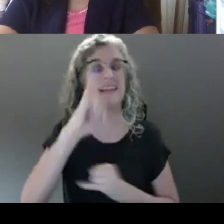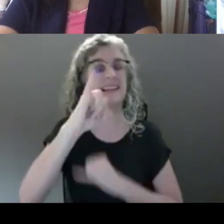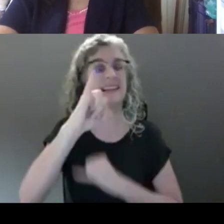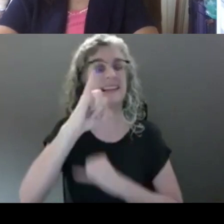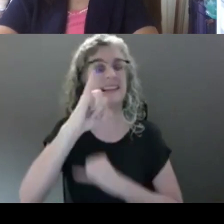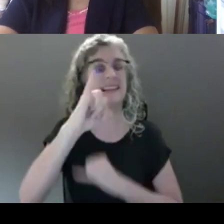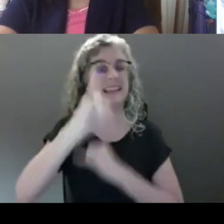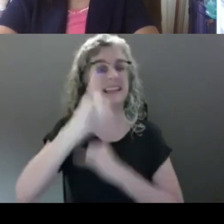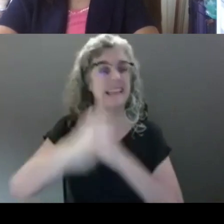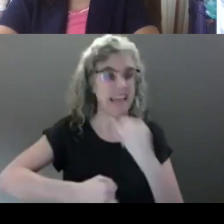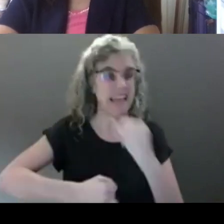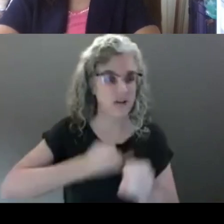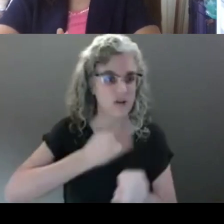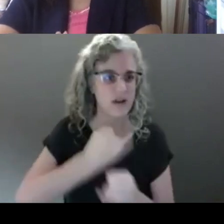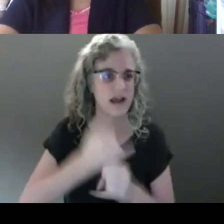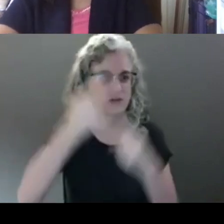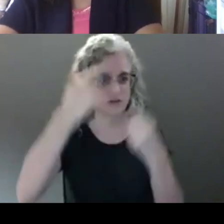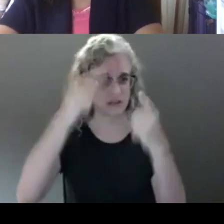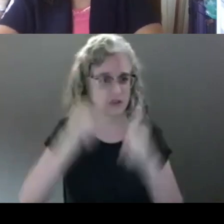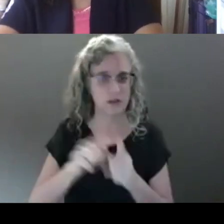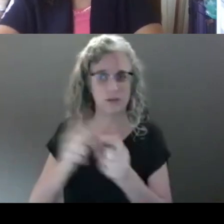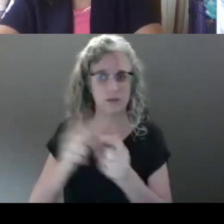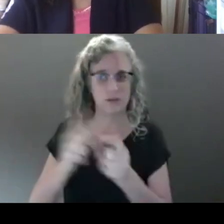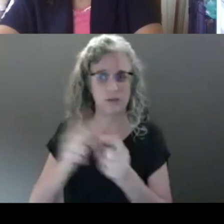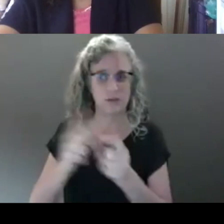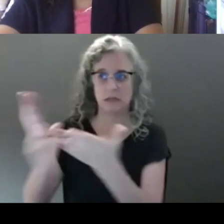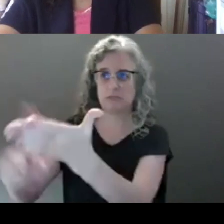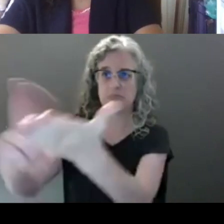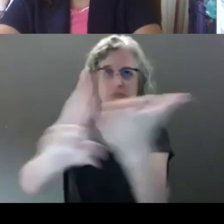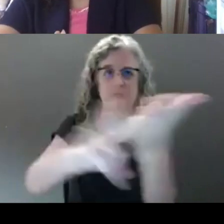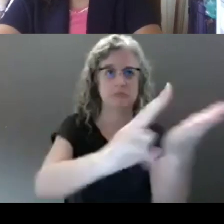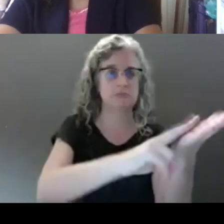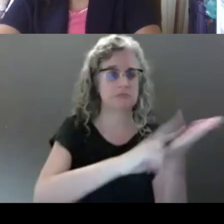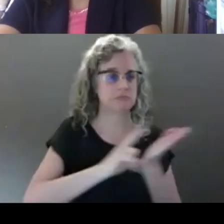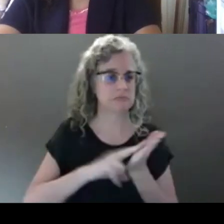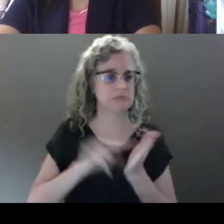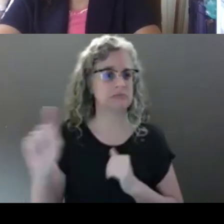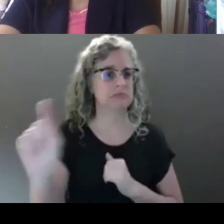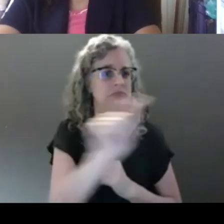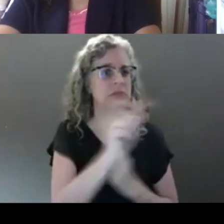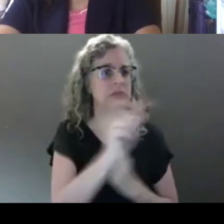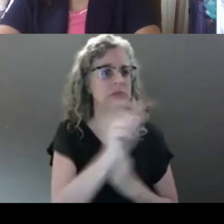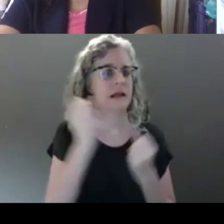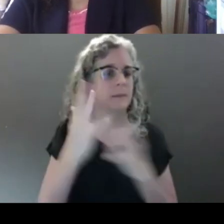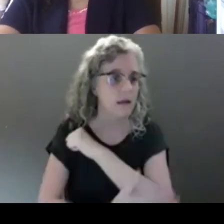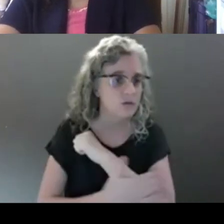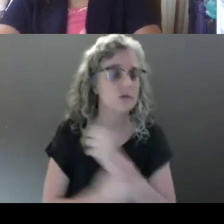and countries that sign are obligated to promote, protect, and ensure those